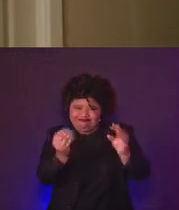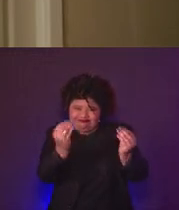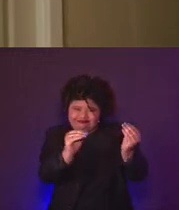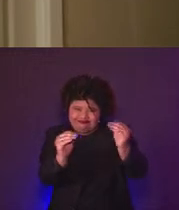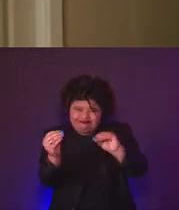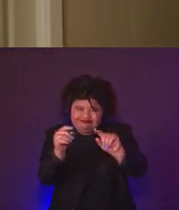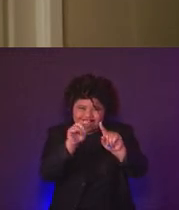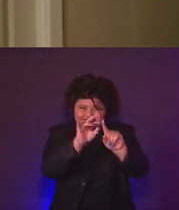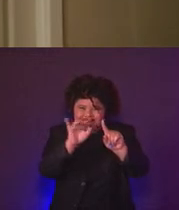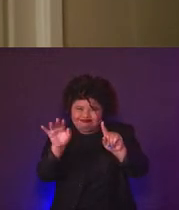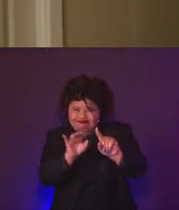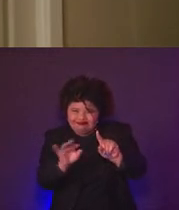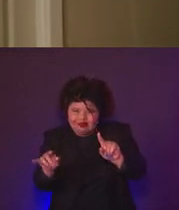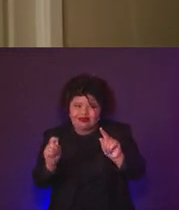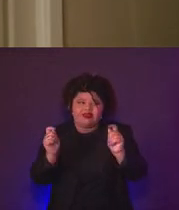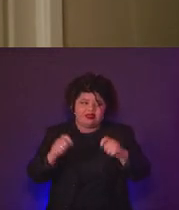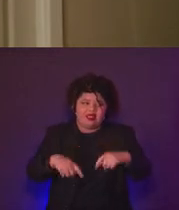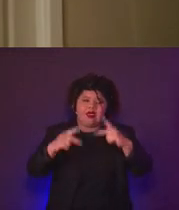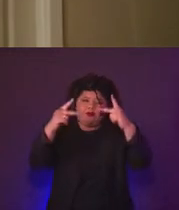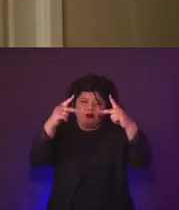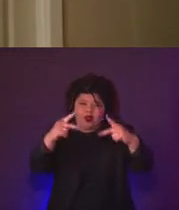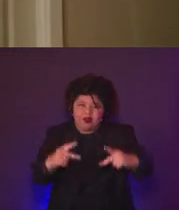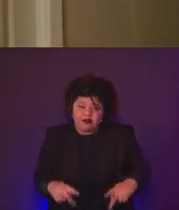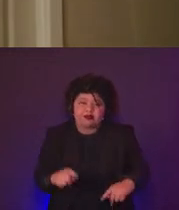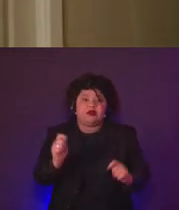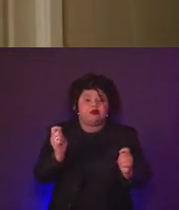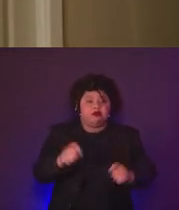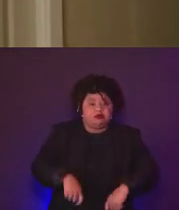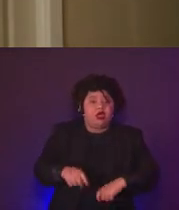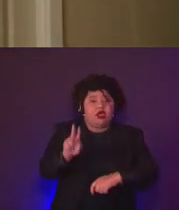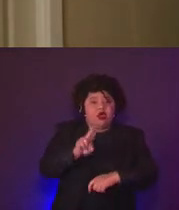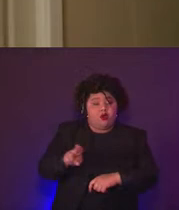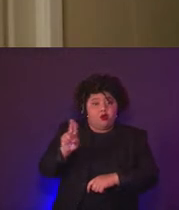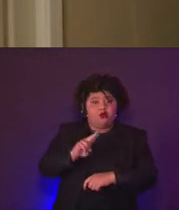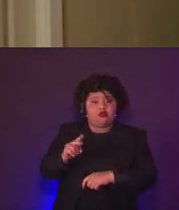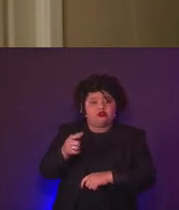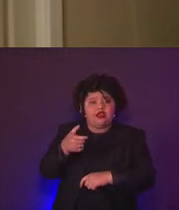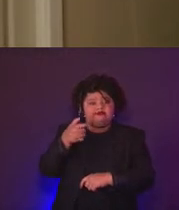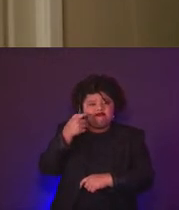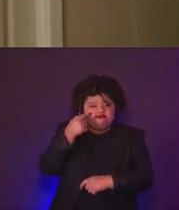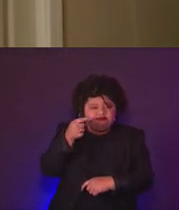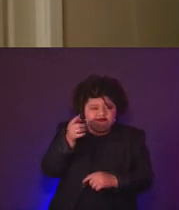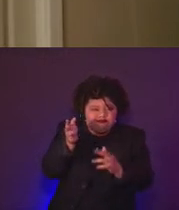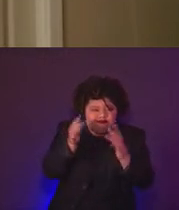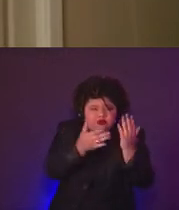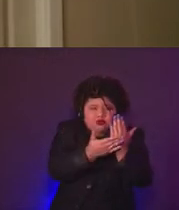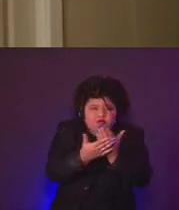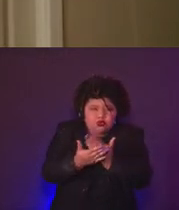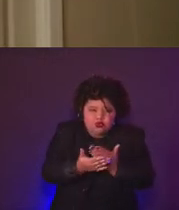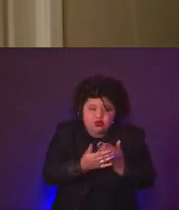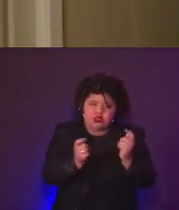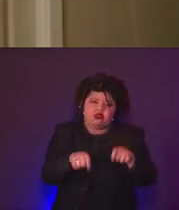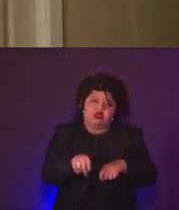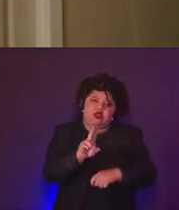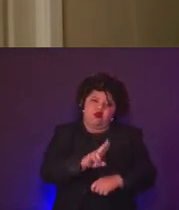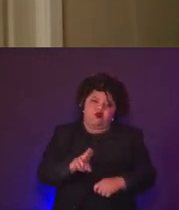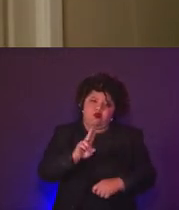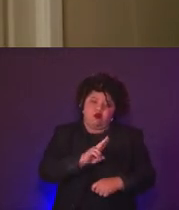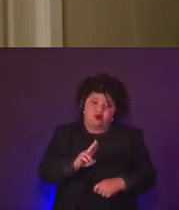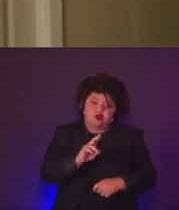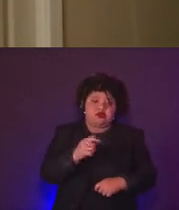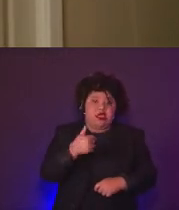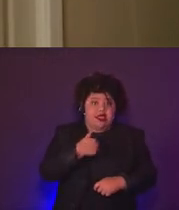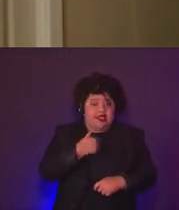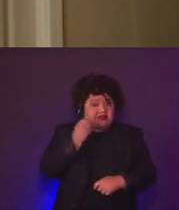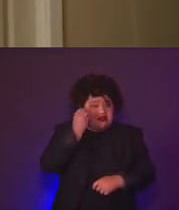of interest beyond political party. Thanks to precision journalism and my experience doing stories with census